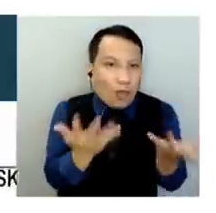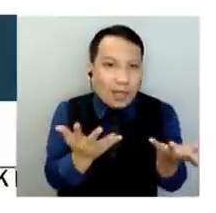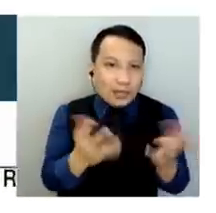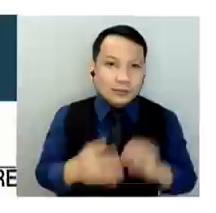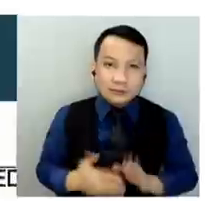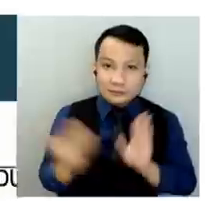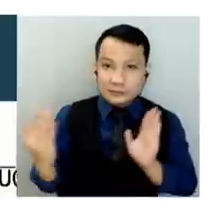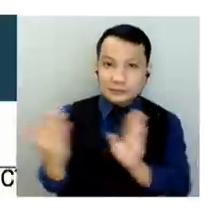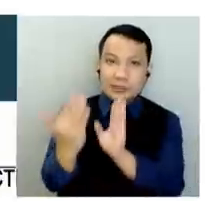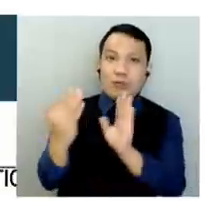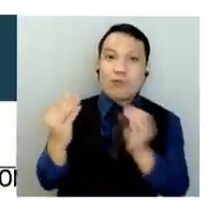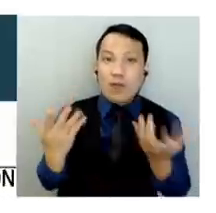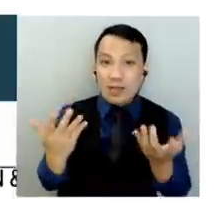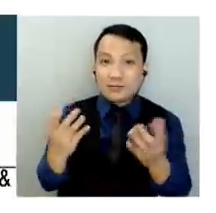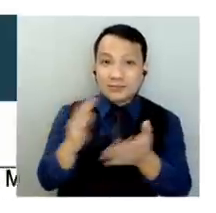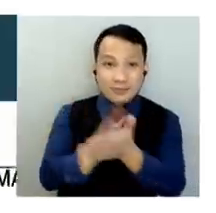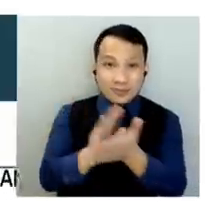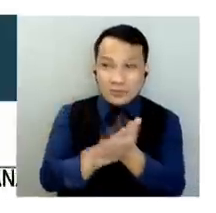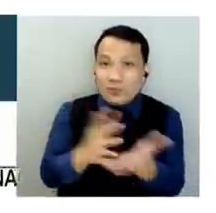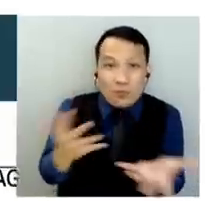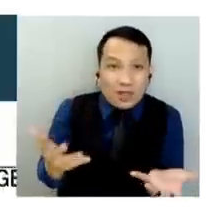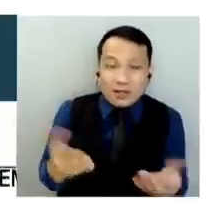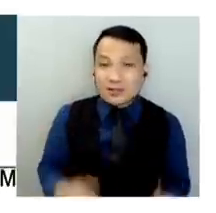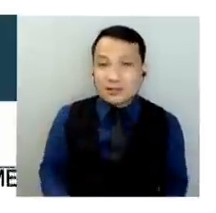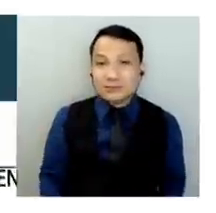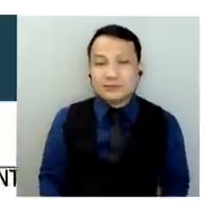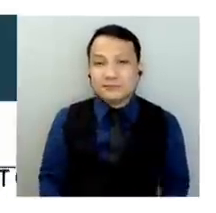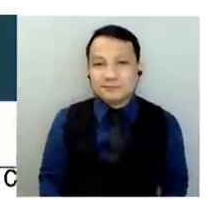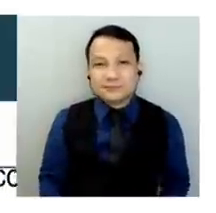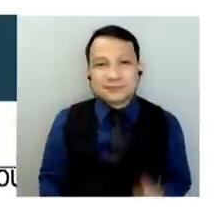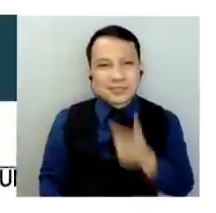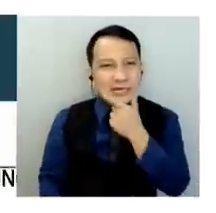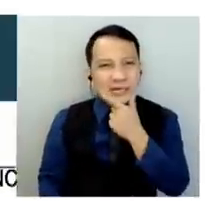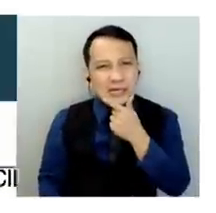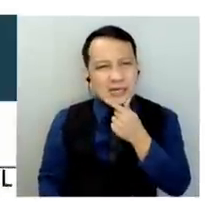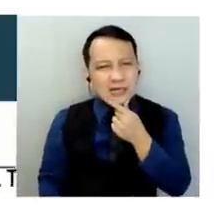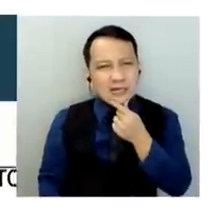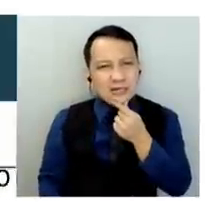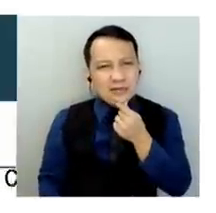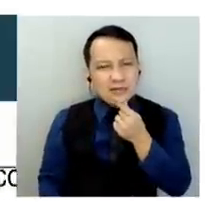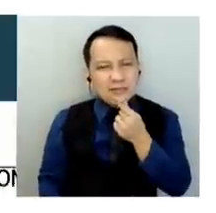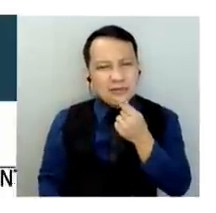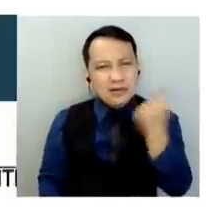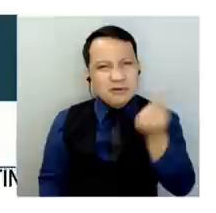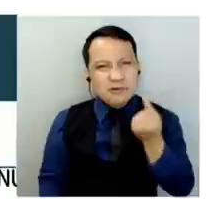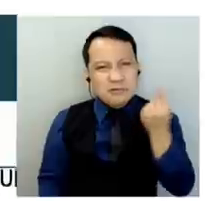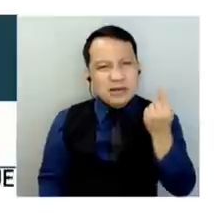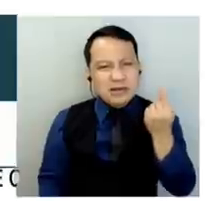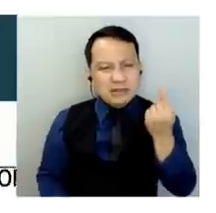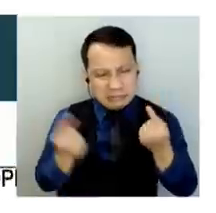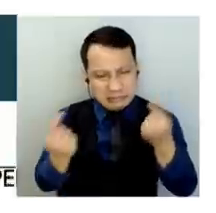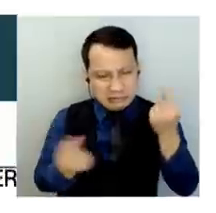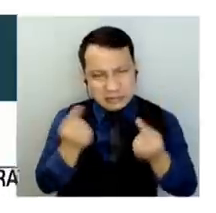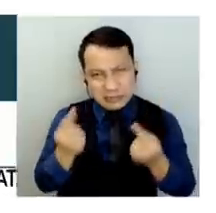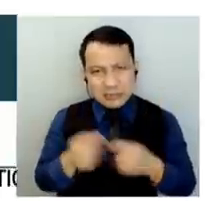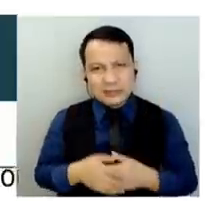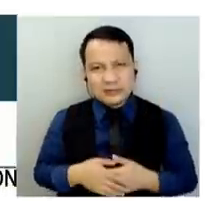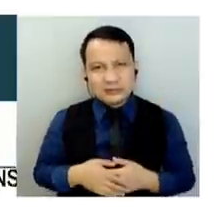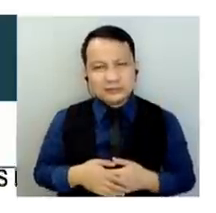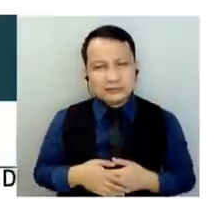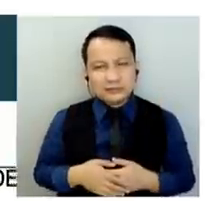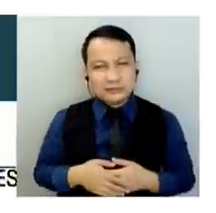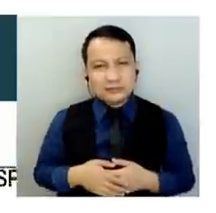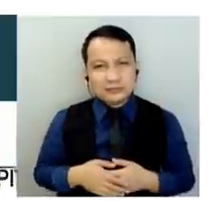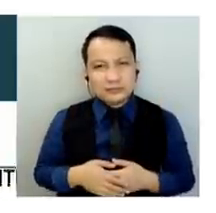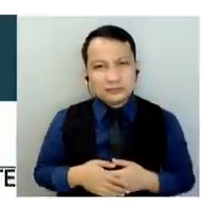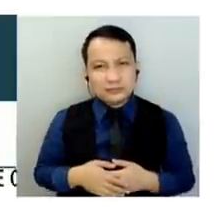in some fields, right? So ang kinakatakot lang dito, I mean, the concern here is, as you correctly pointed out,